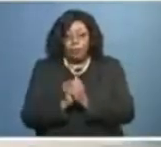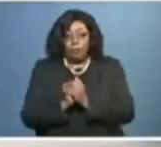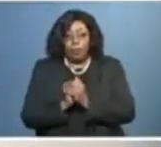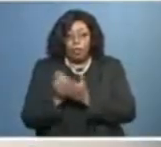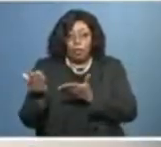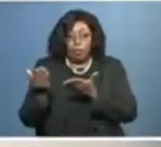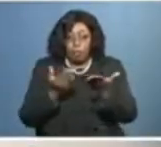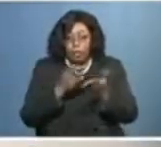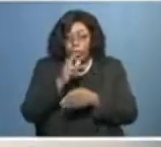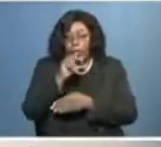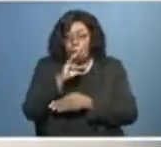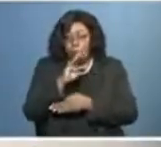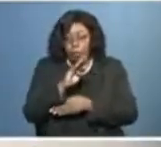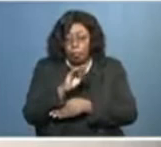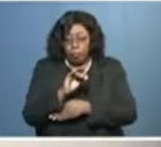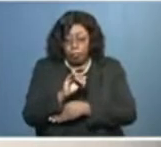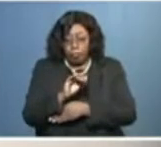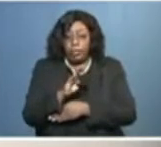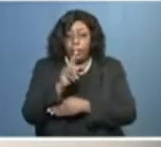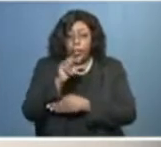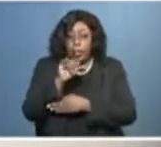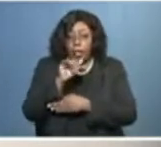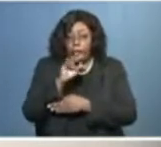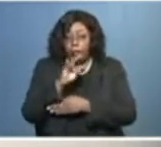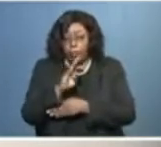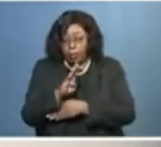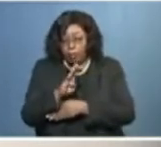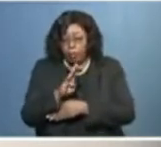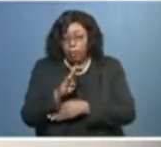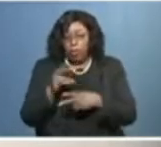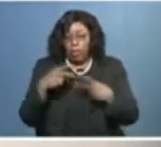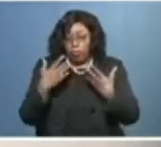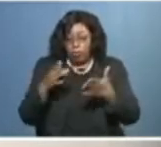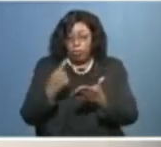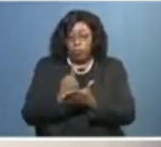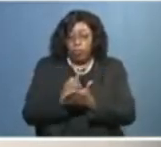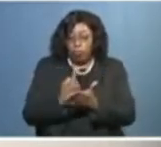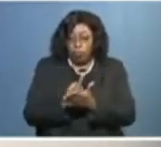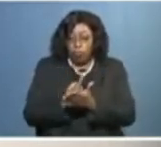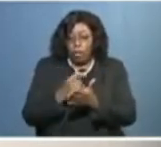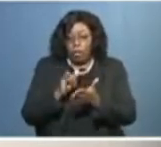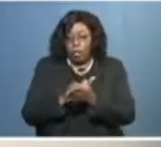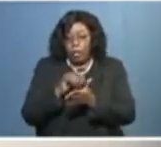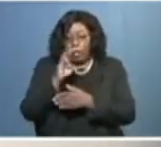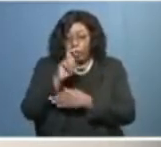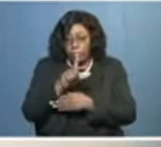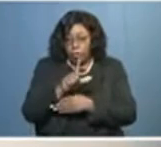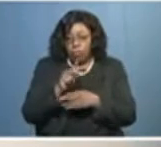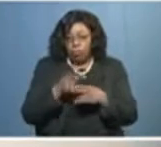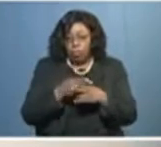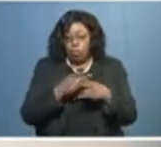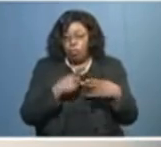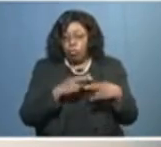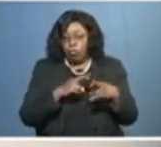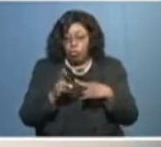more in line with what we're doing. Consultations with the industry have already been underway on that, and that bill is almost ready to go to the